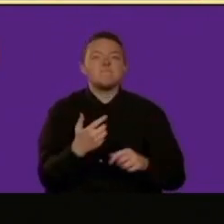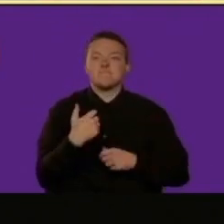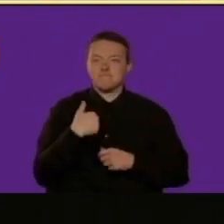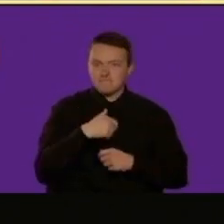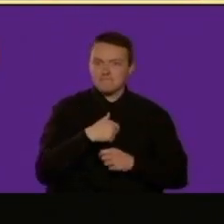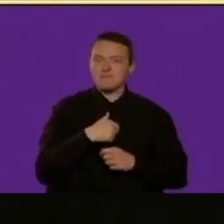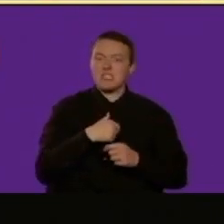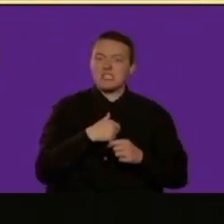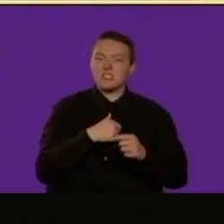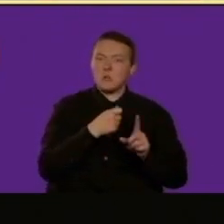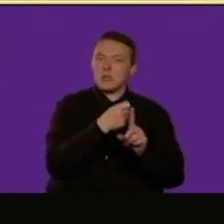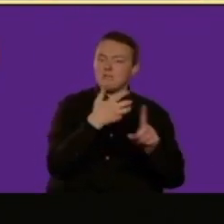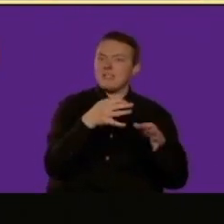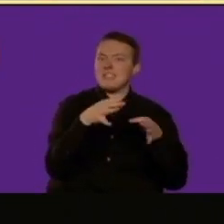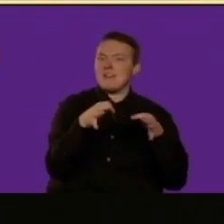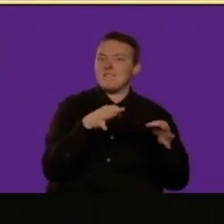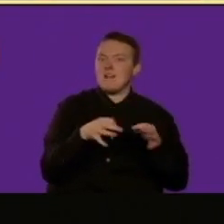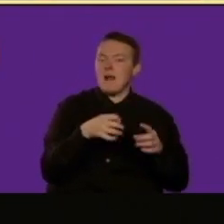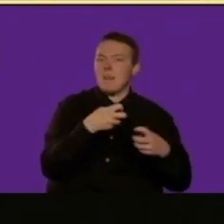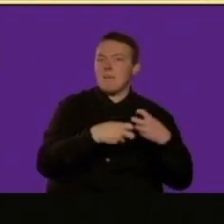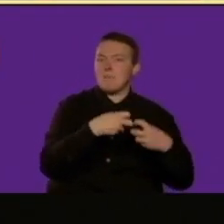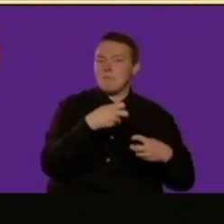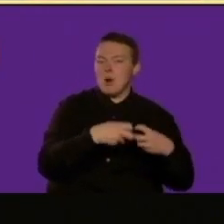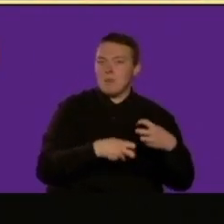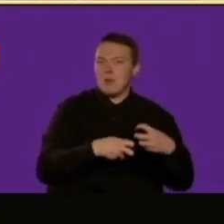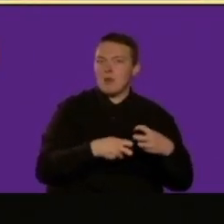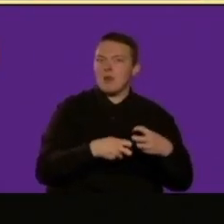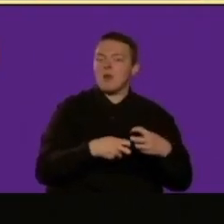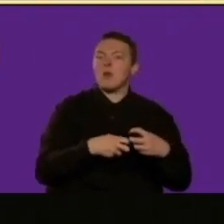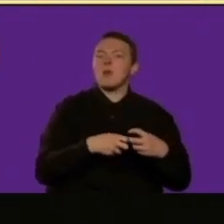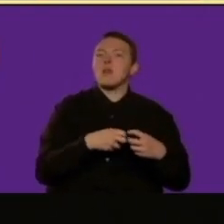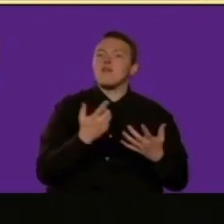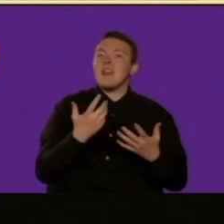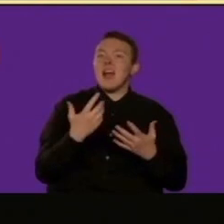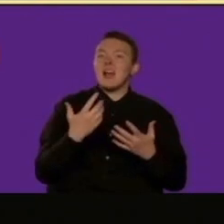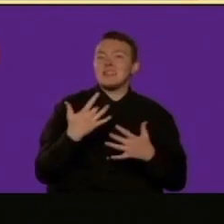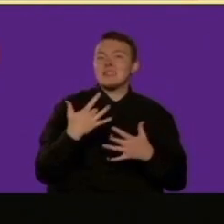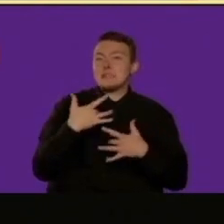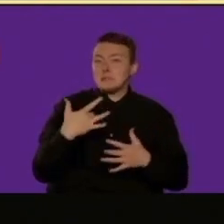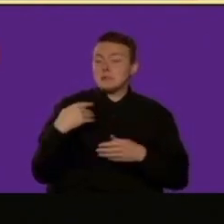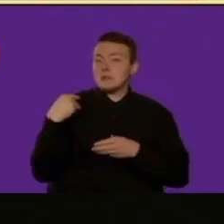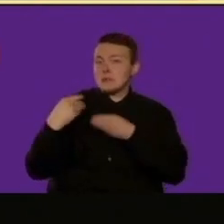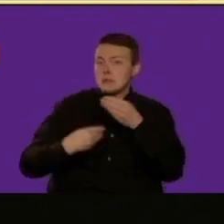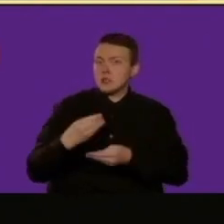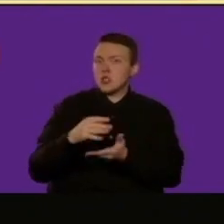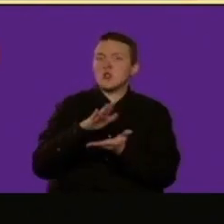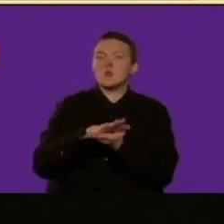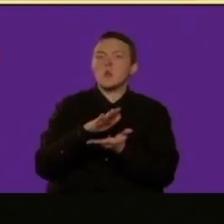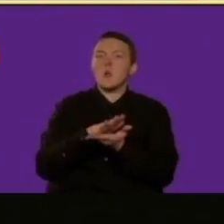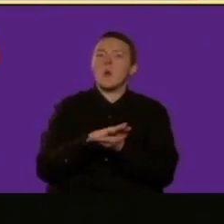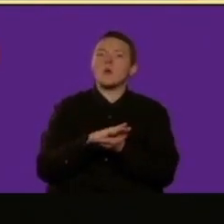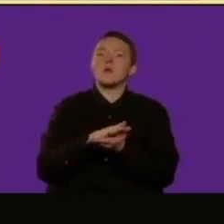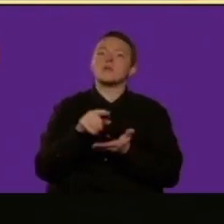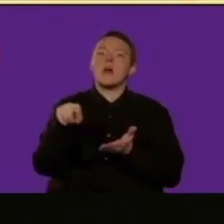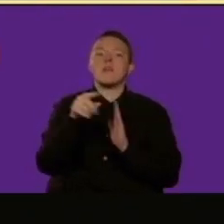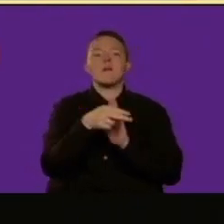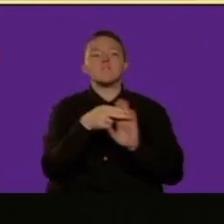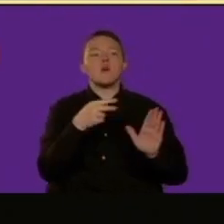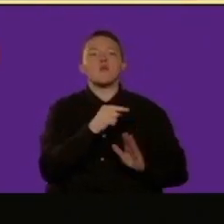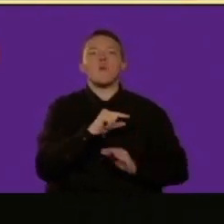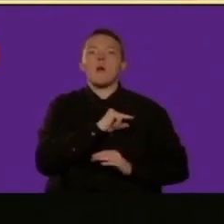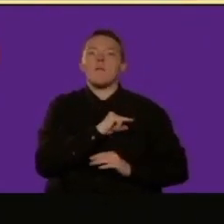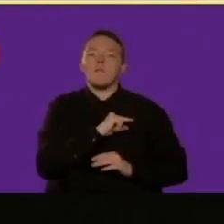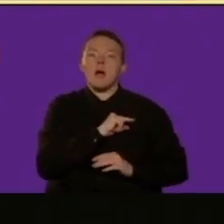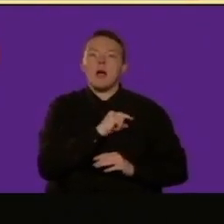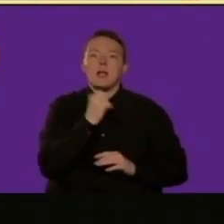Multilingual student systems and students have communities involved that are highly valuable,